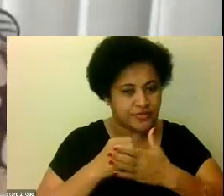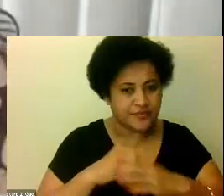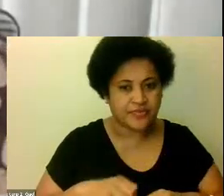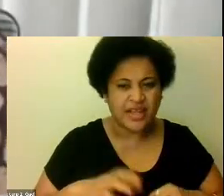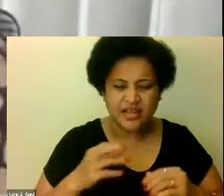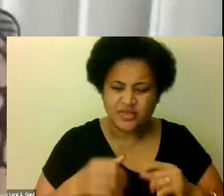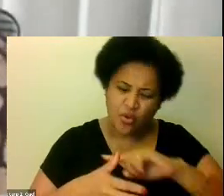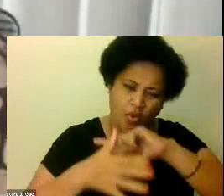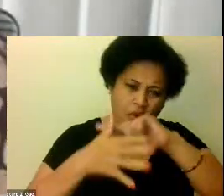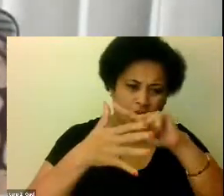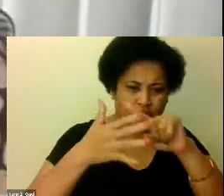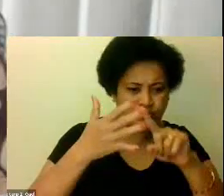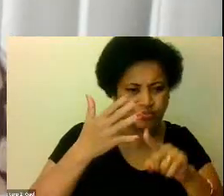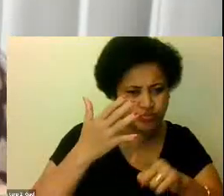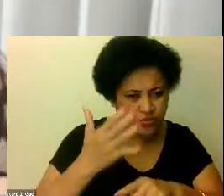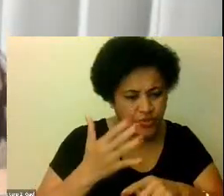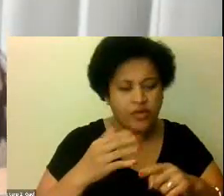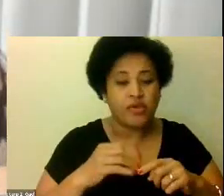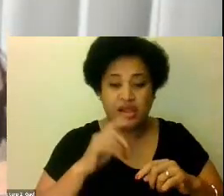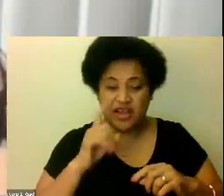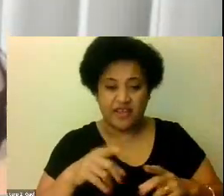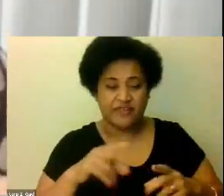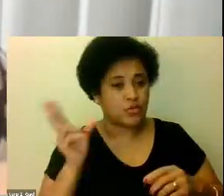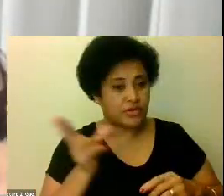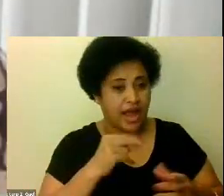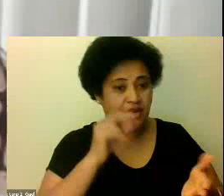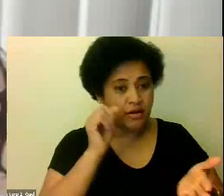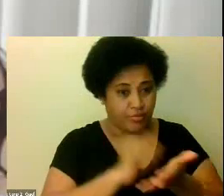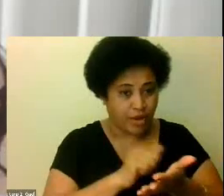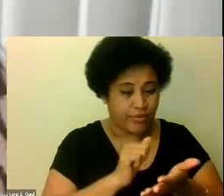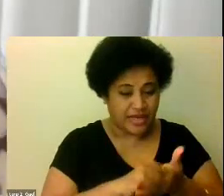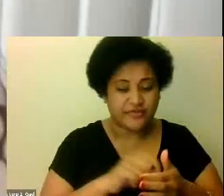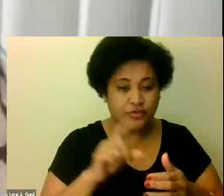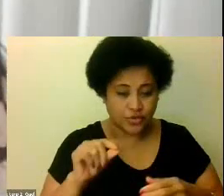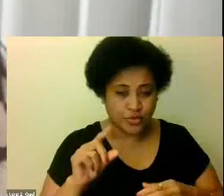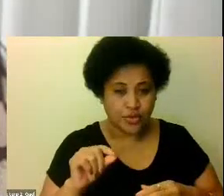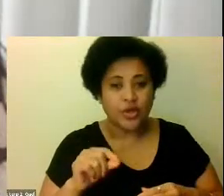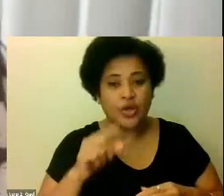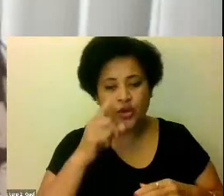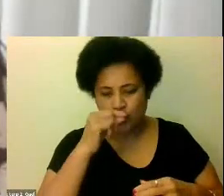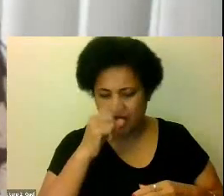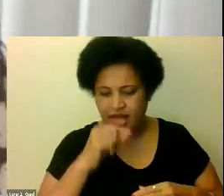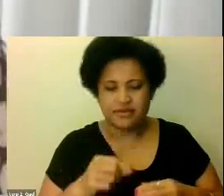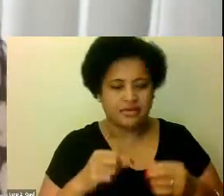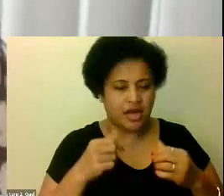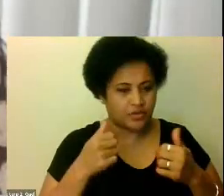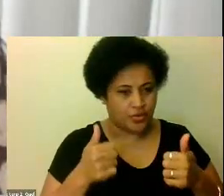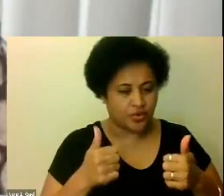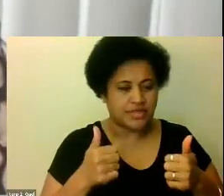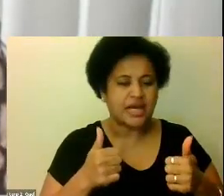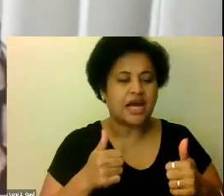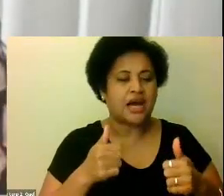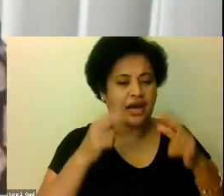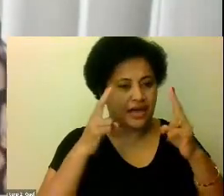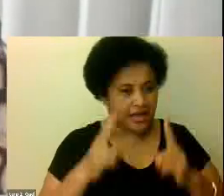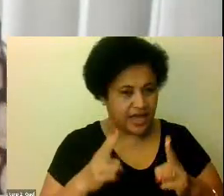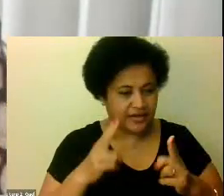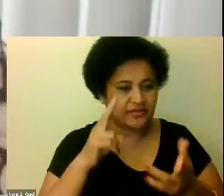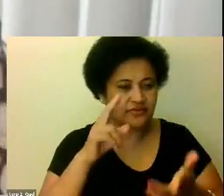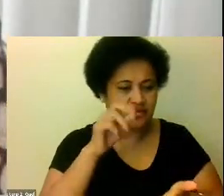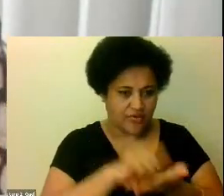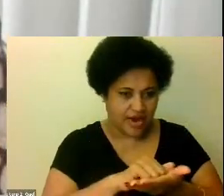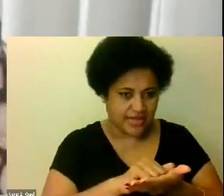if this isn't done properly, all of this would have an adverse human rights, could have adverse human rights impacts. And I think I would like to